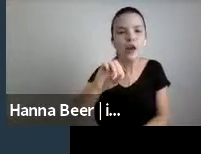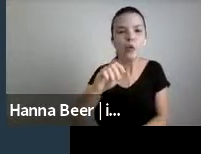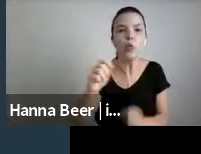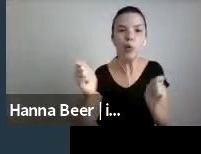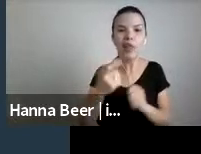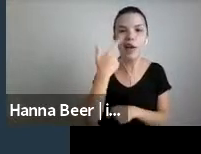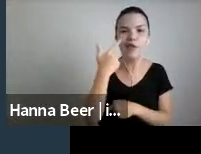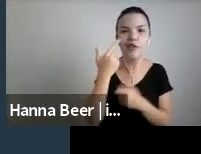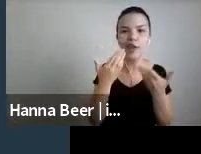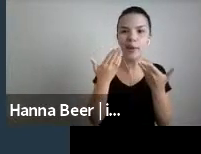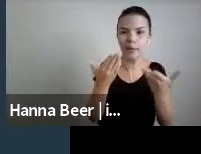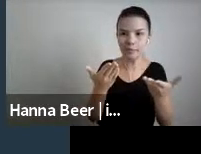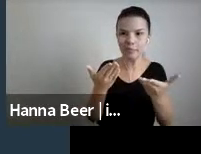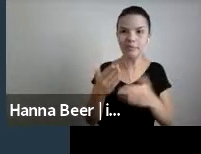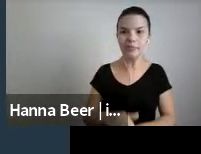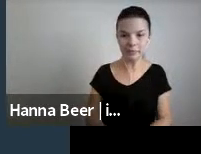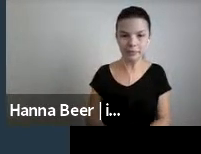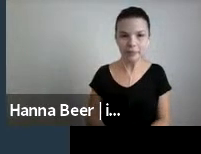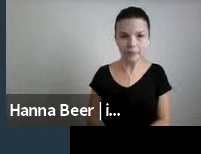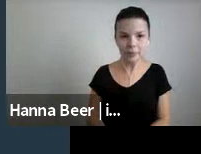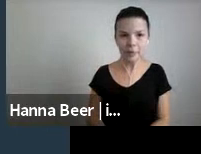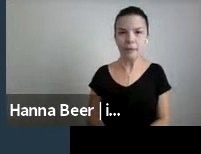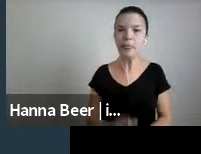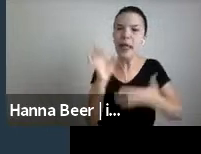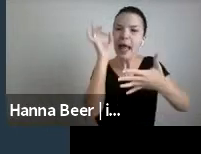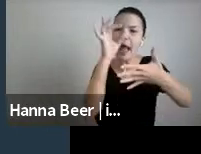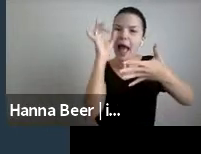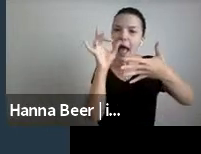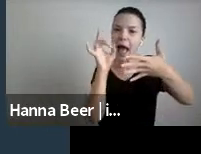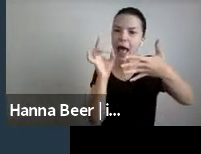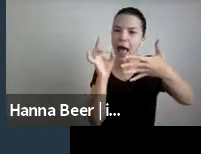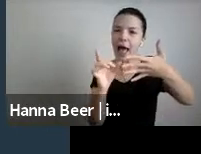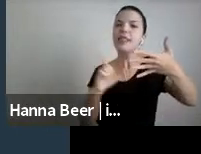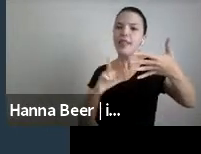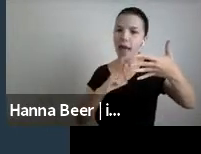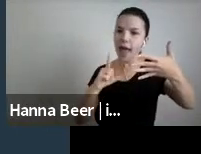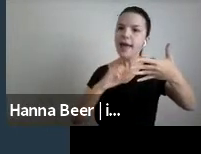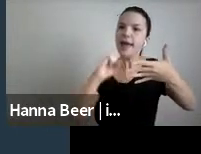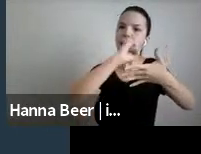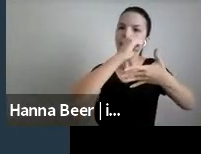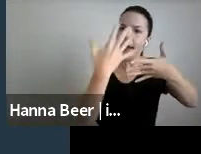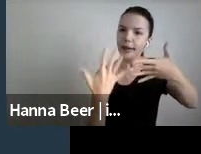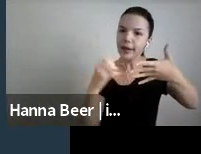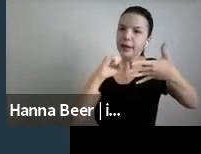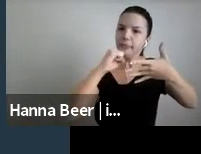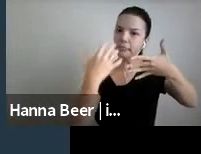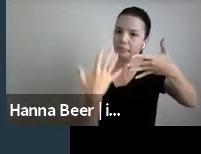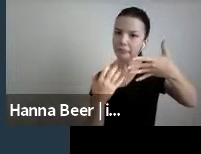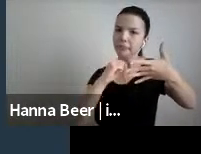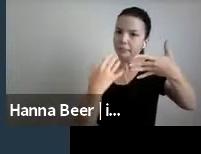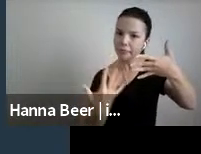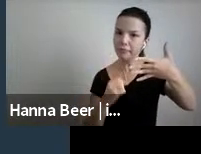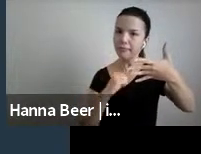here, each with qualifying aspects and